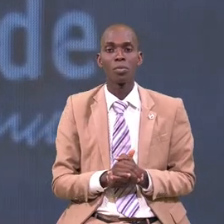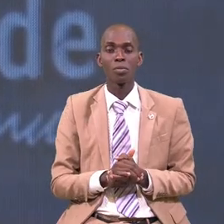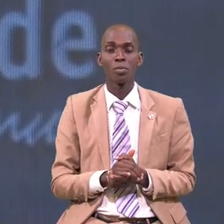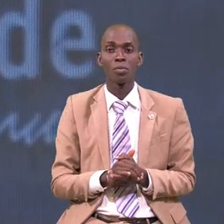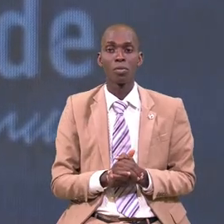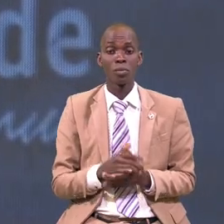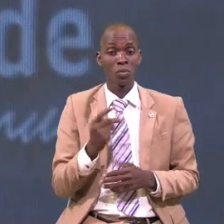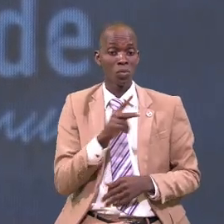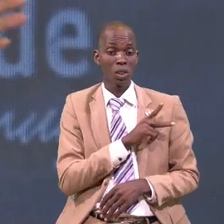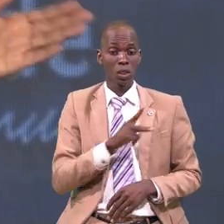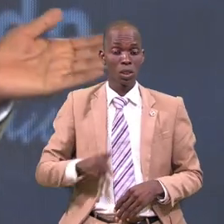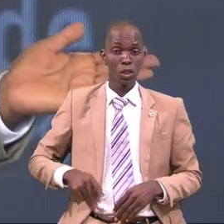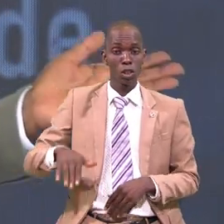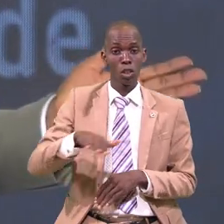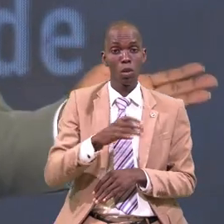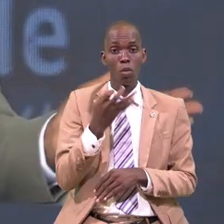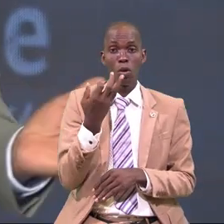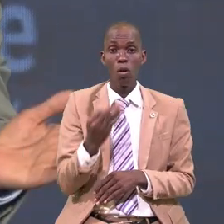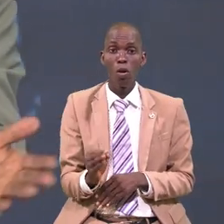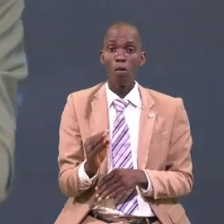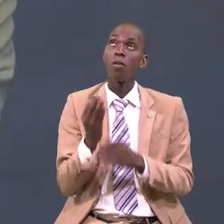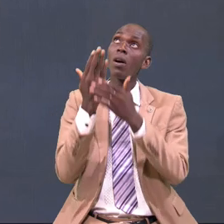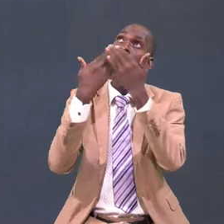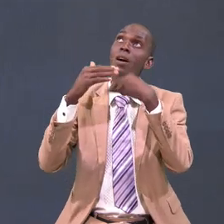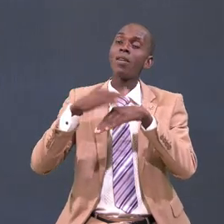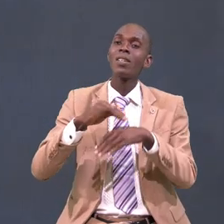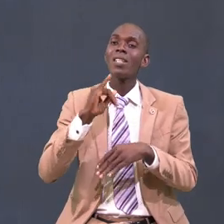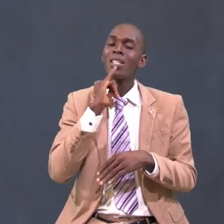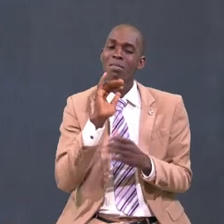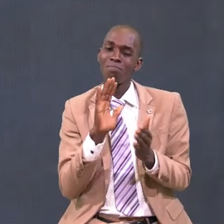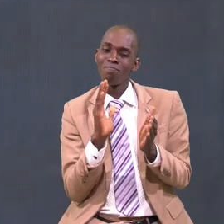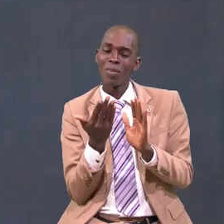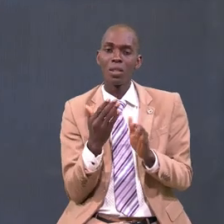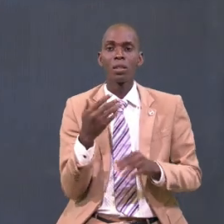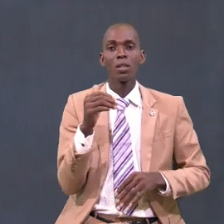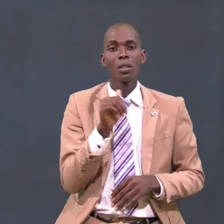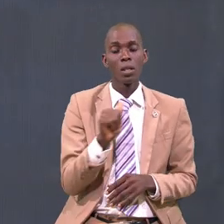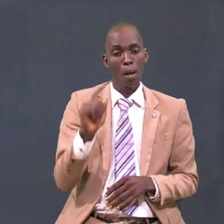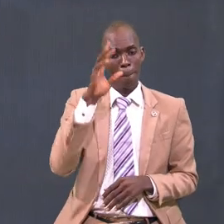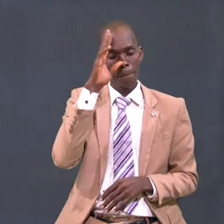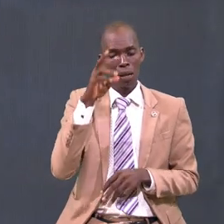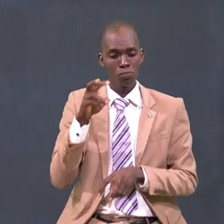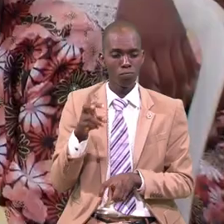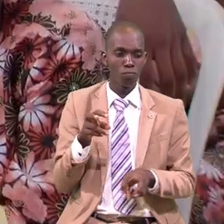The kingdom of heaven is as a man traveling into a far country,